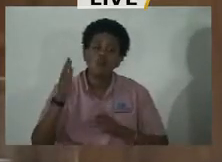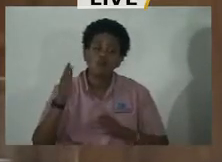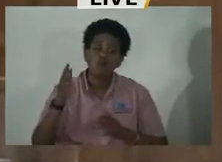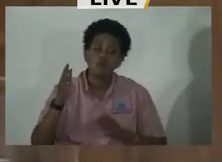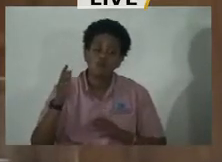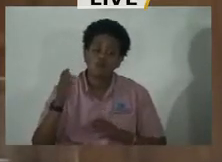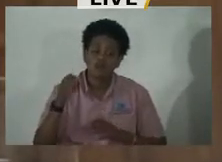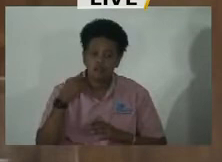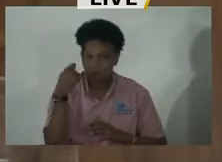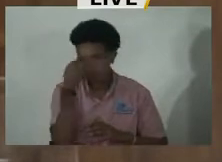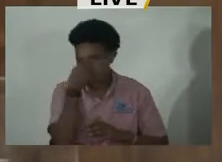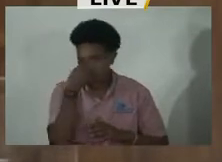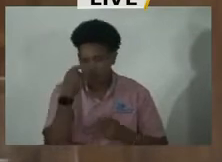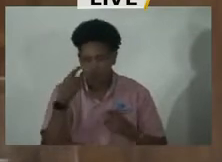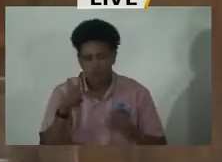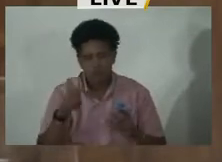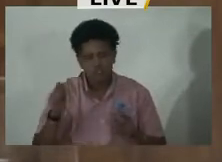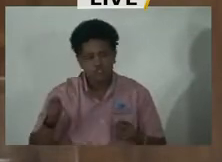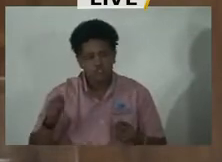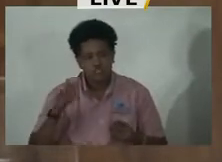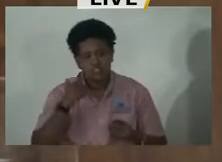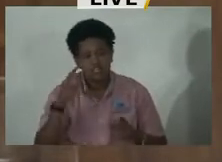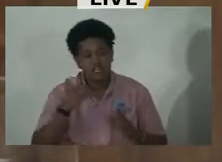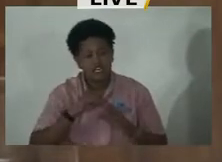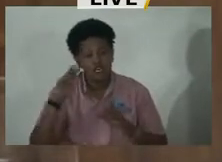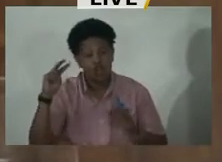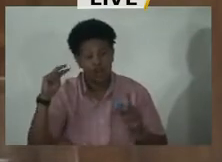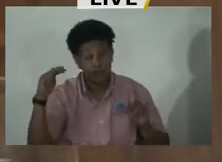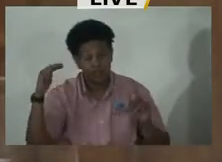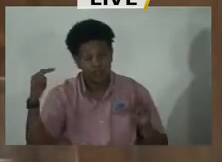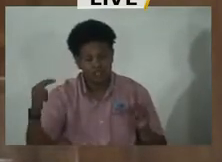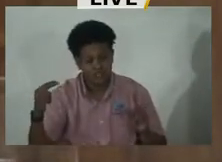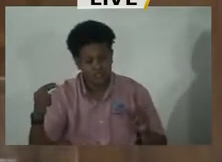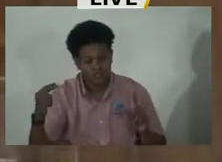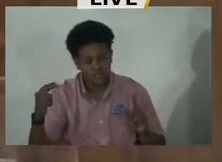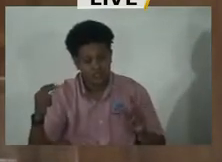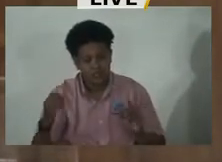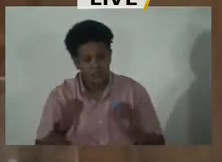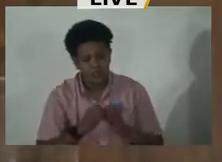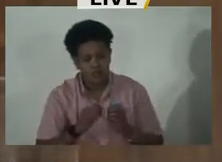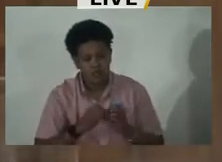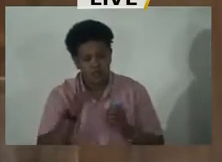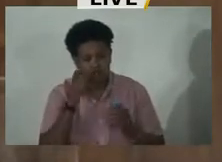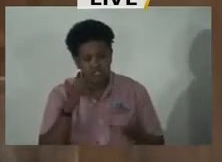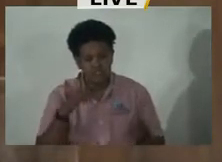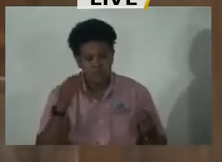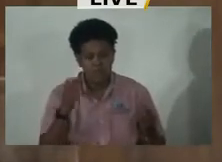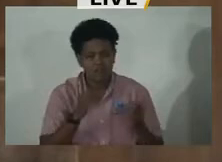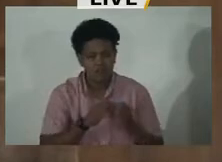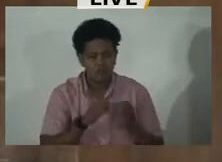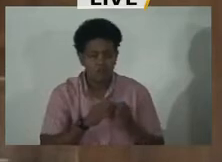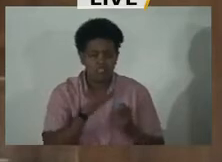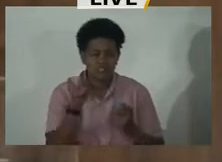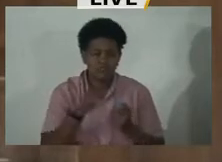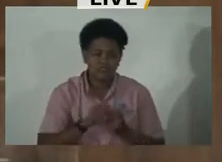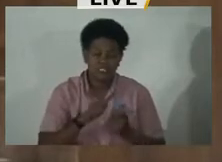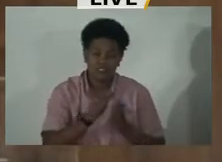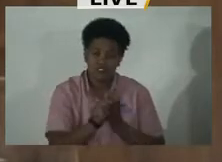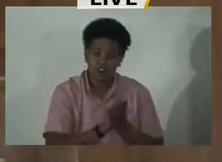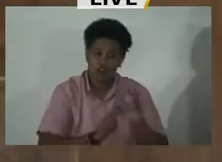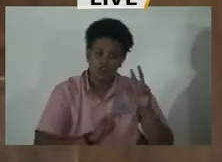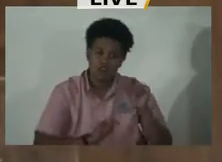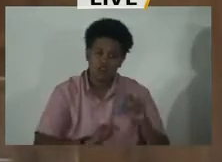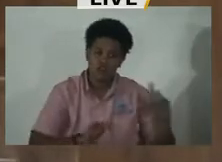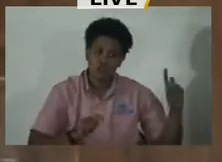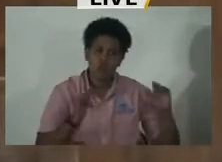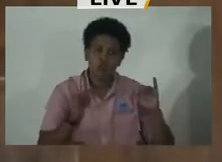mace. The judge said that, in her view, to the more recent provision, the more specific provision of 2001, which